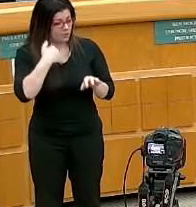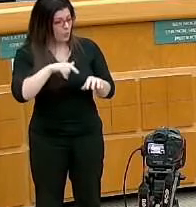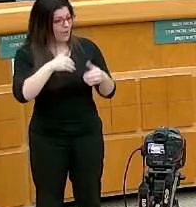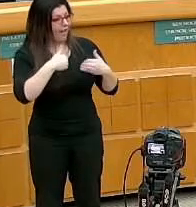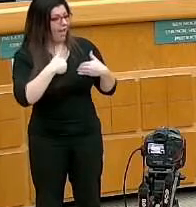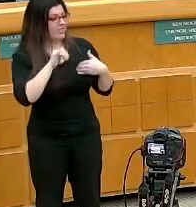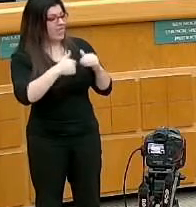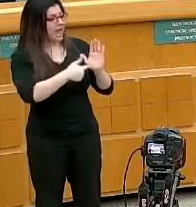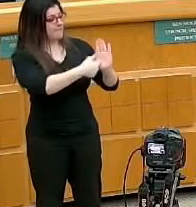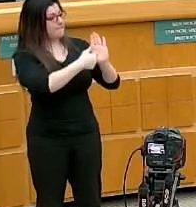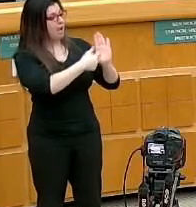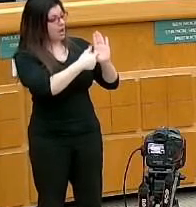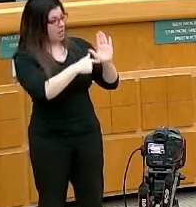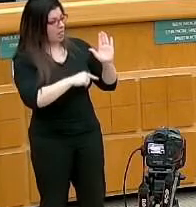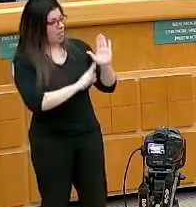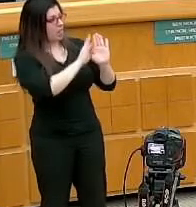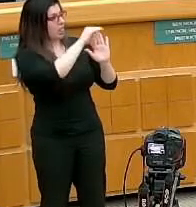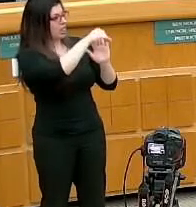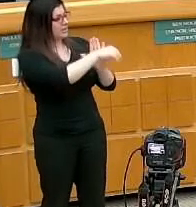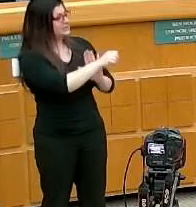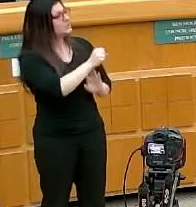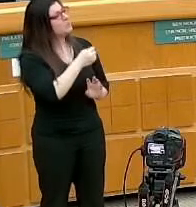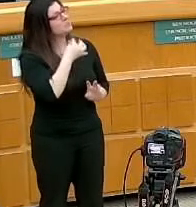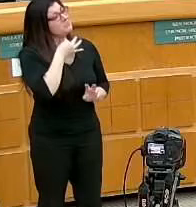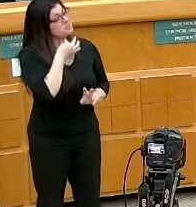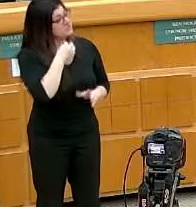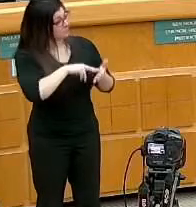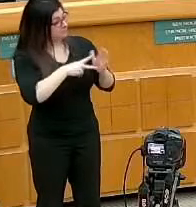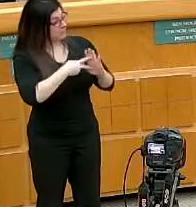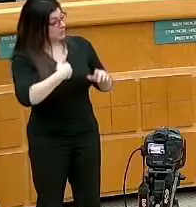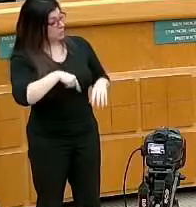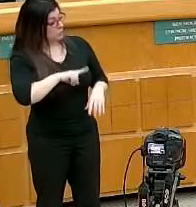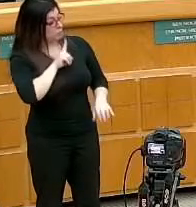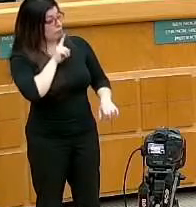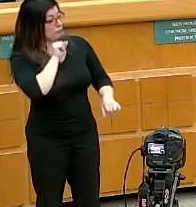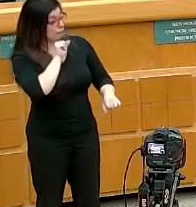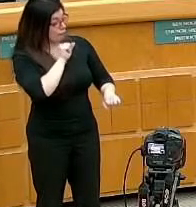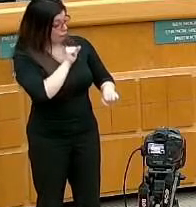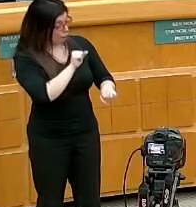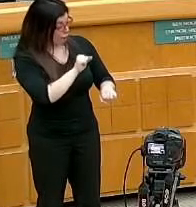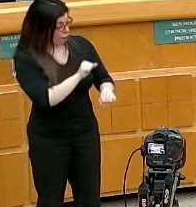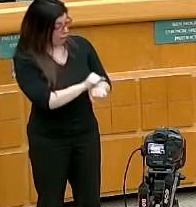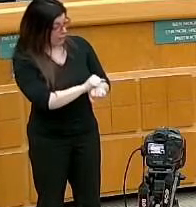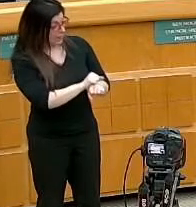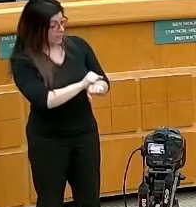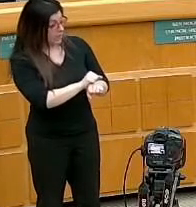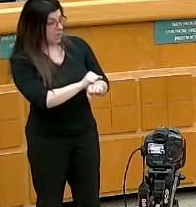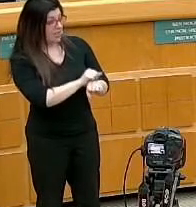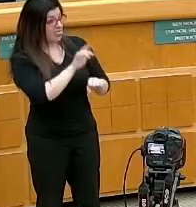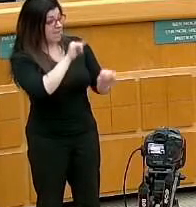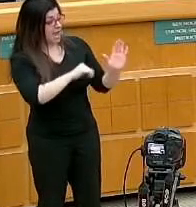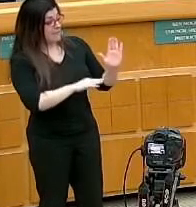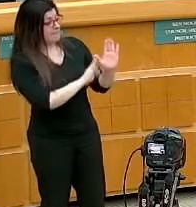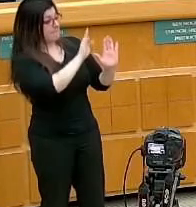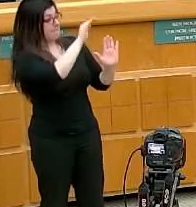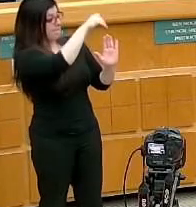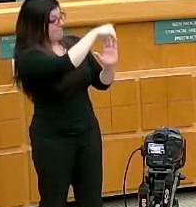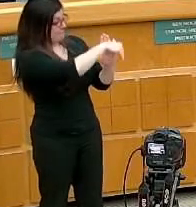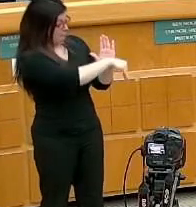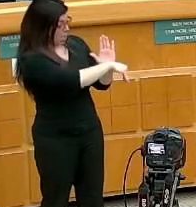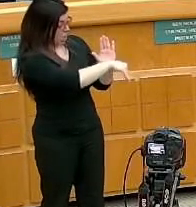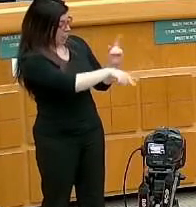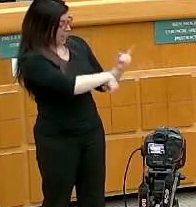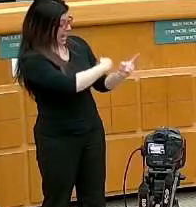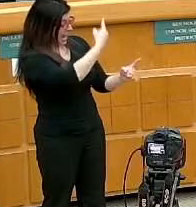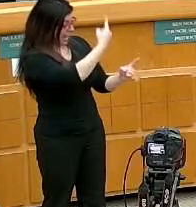that we have. How are we accurately looking at modeling and community spread based on the numbers of people that